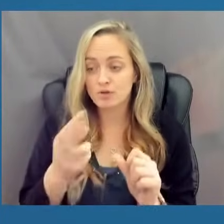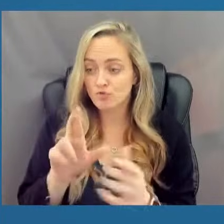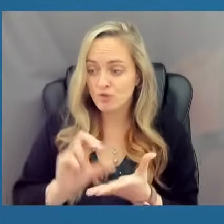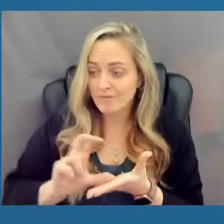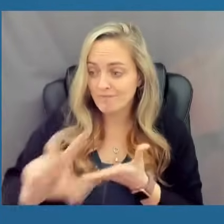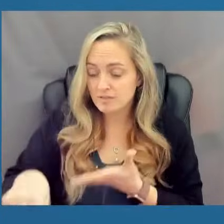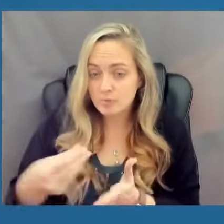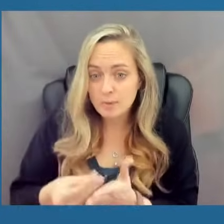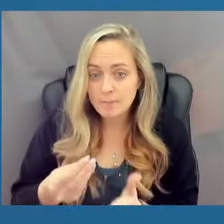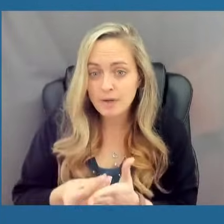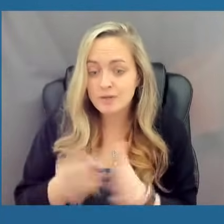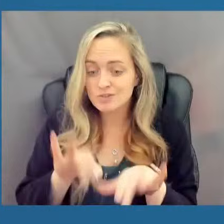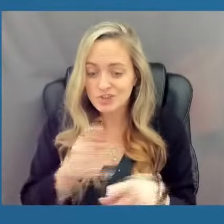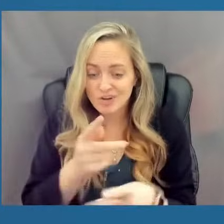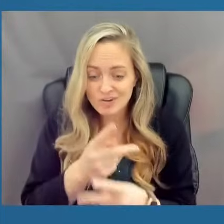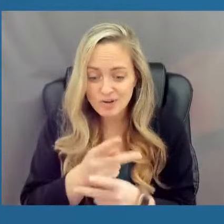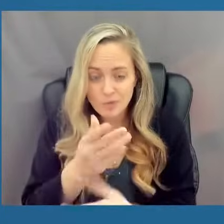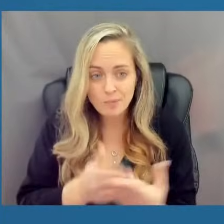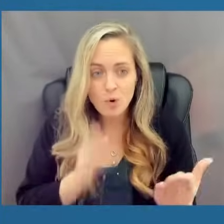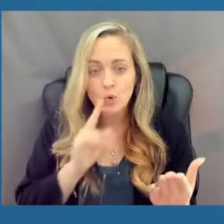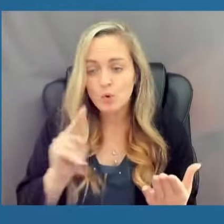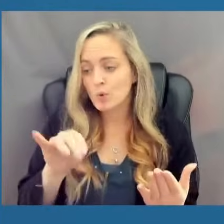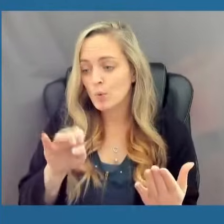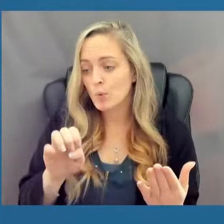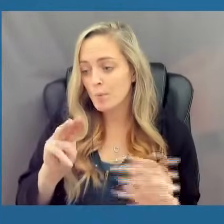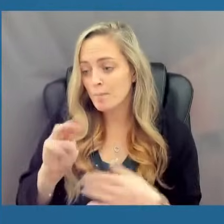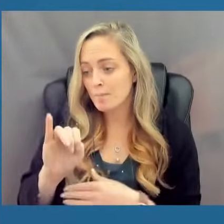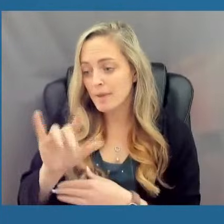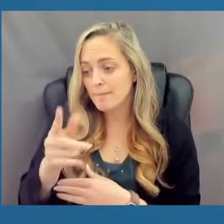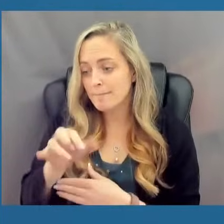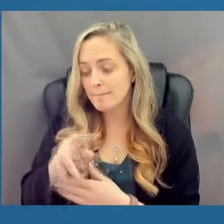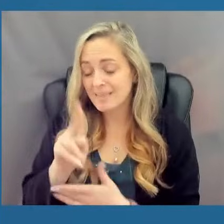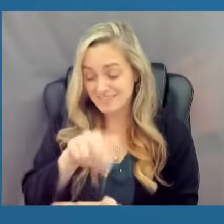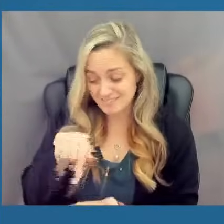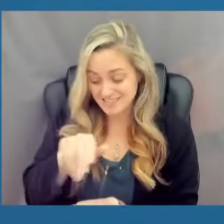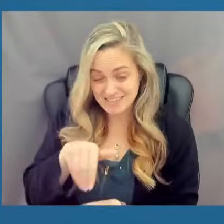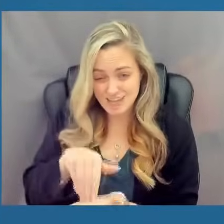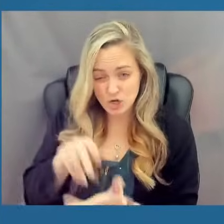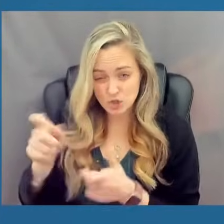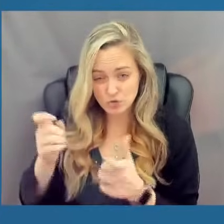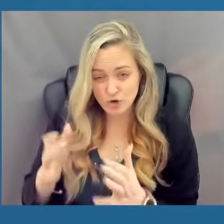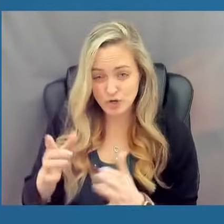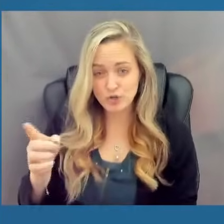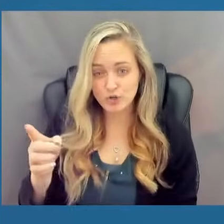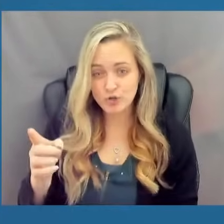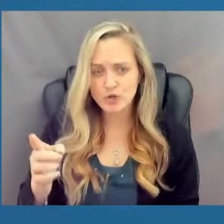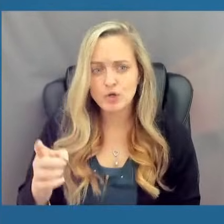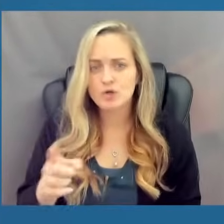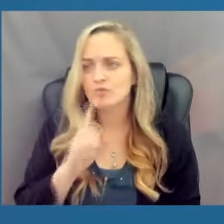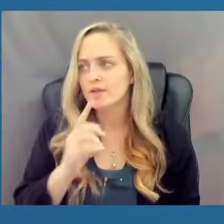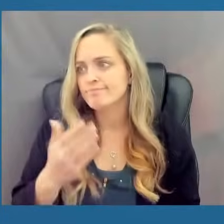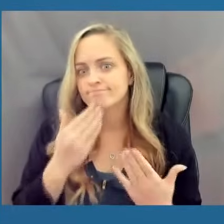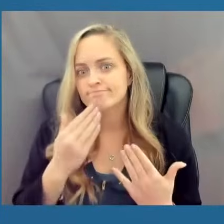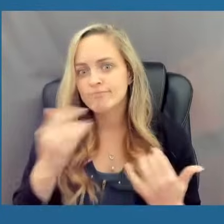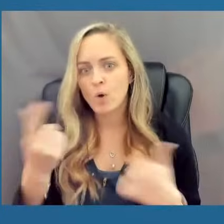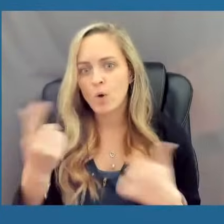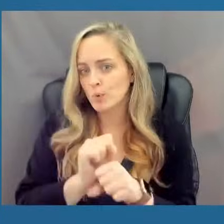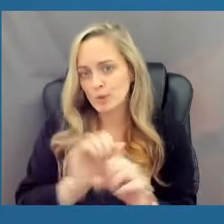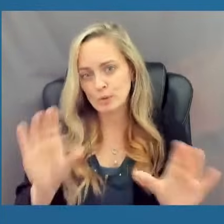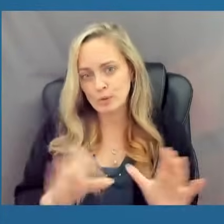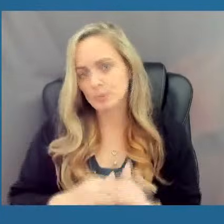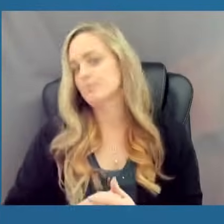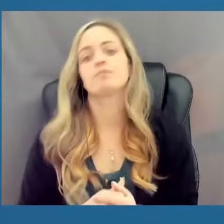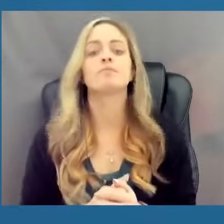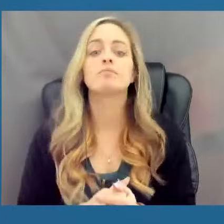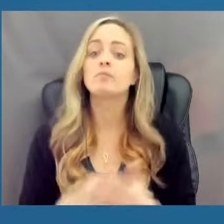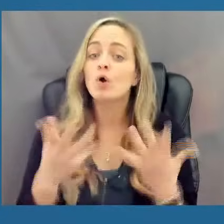that. And Nicole McMillan, the director of this center, is also to some we really are grateful for all the work you do here. As I mentioned, I